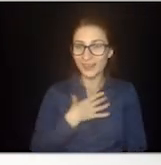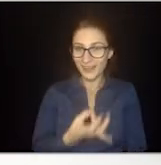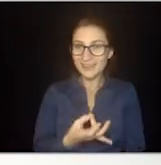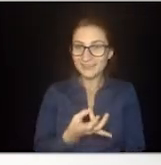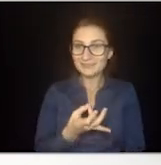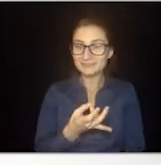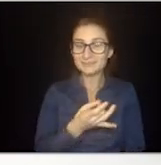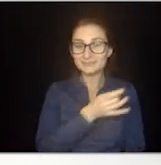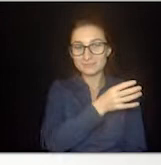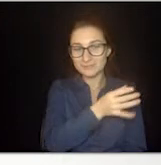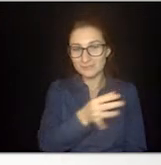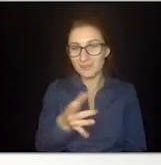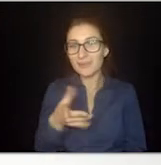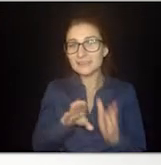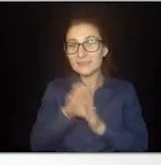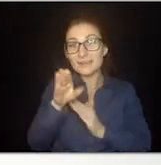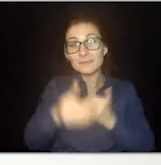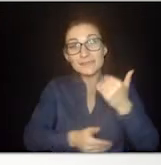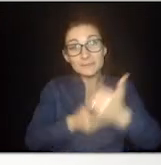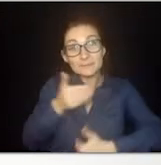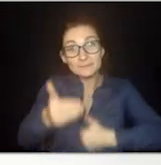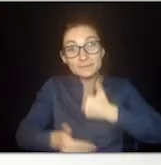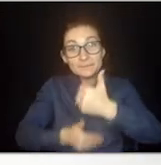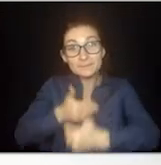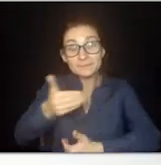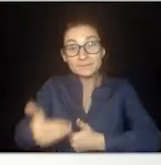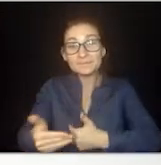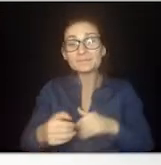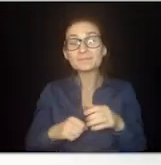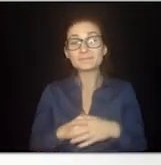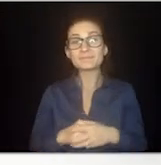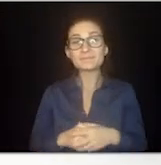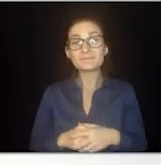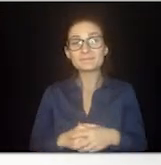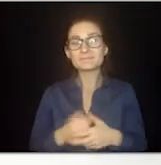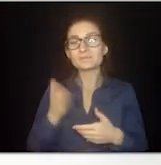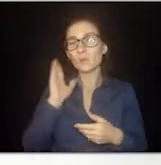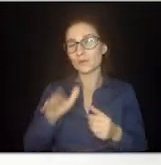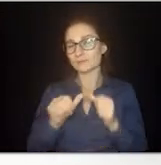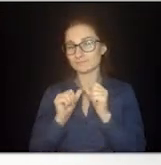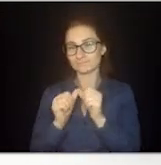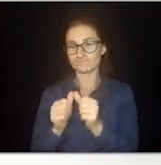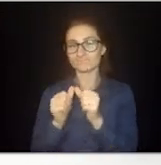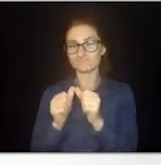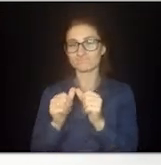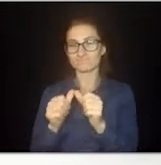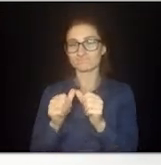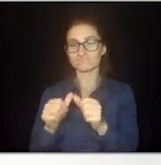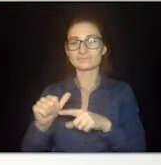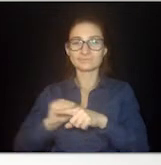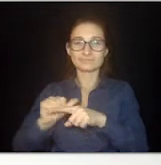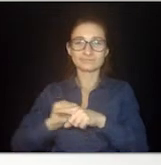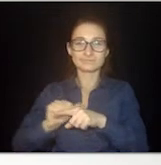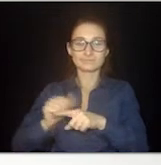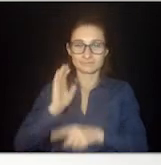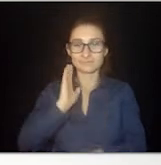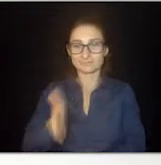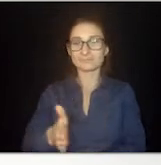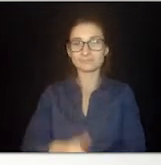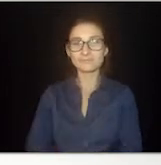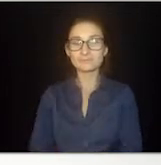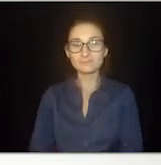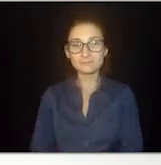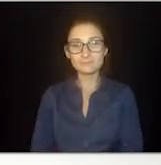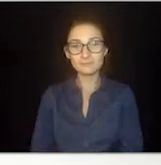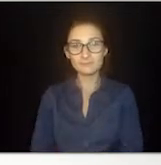on his head. They developed steps along the way. It's going to be consistent. They're going to practice